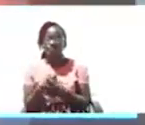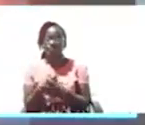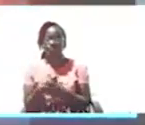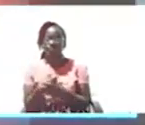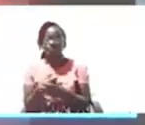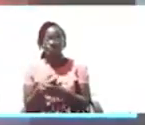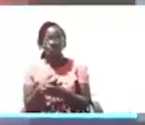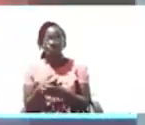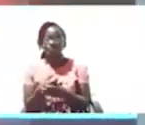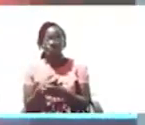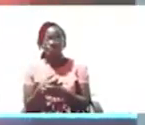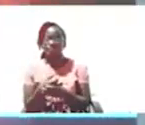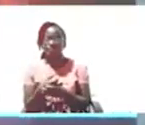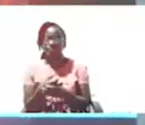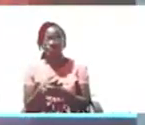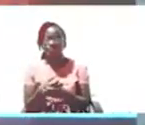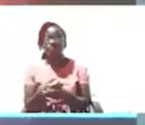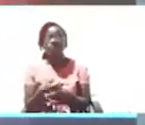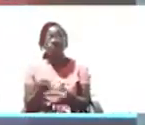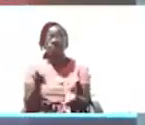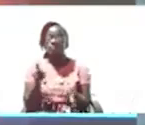When Lazarus